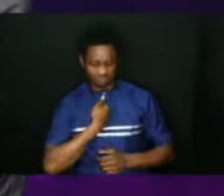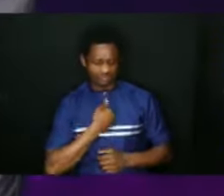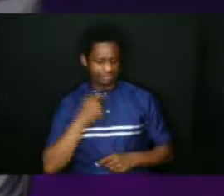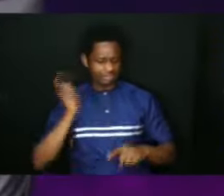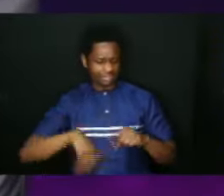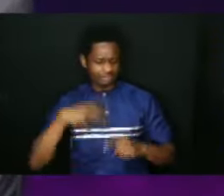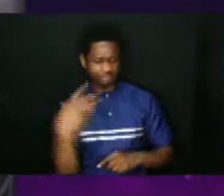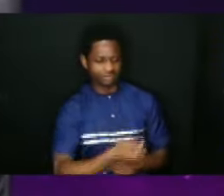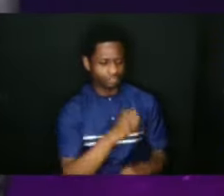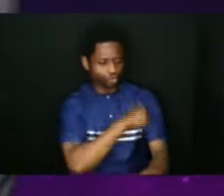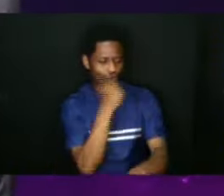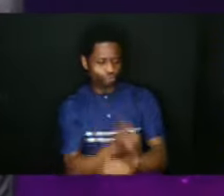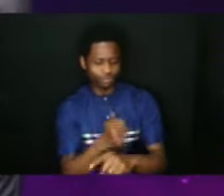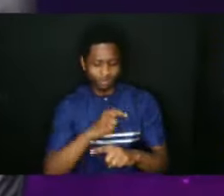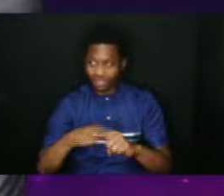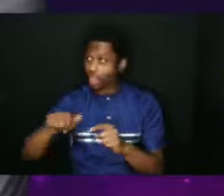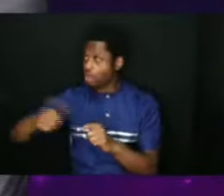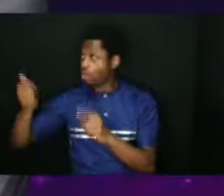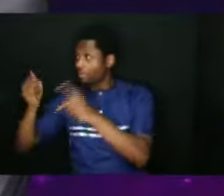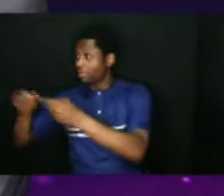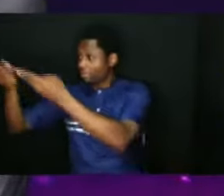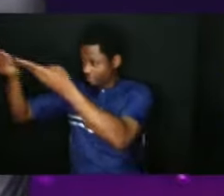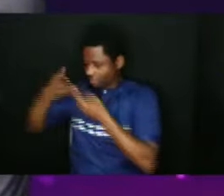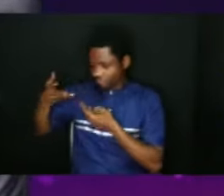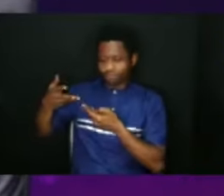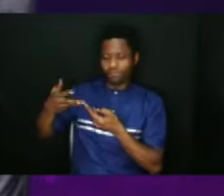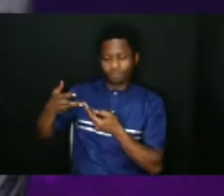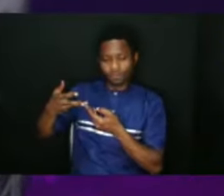when authority is given, it must be